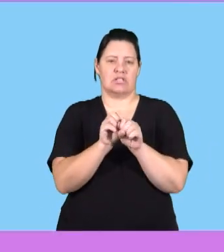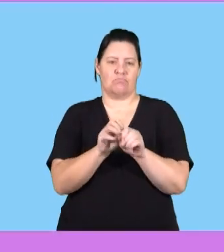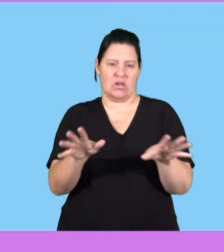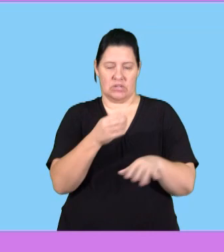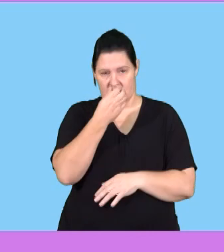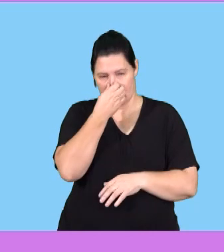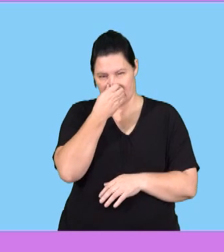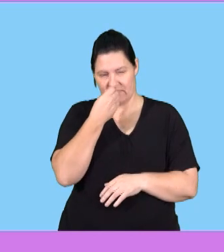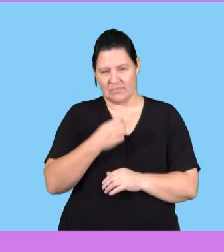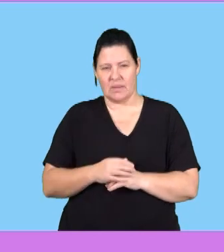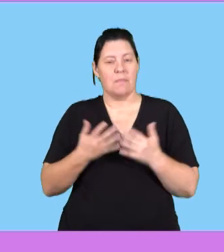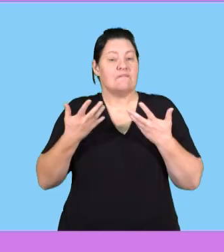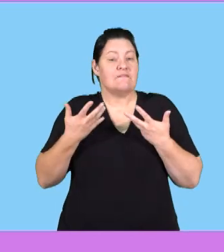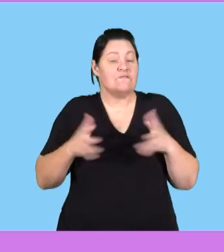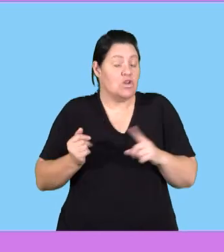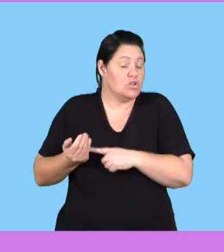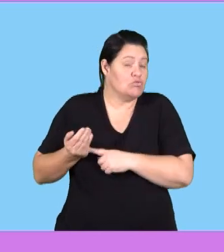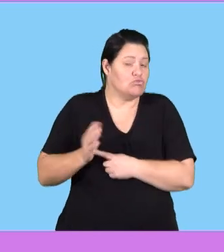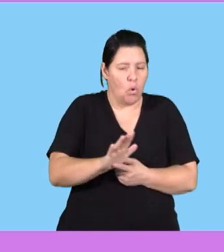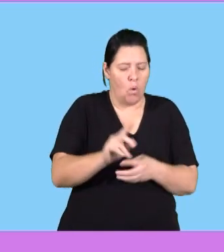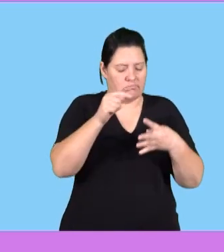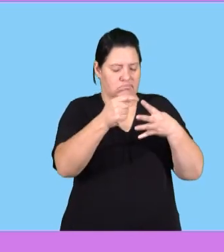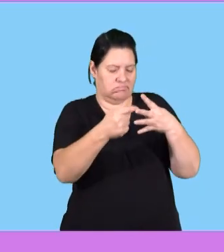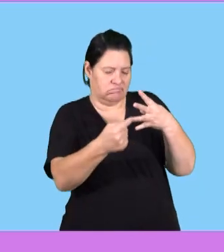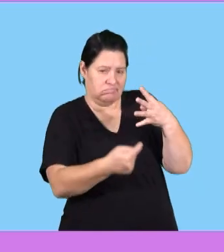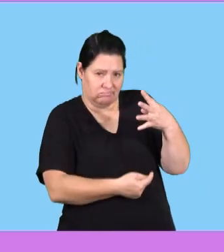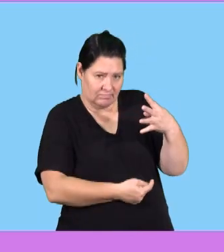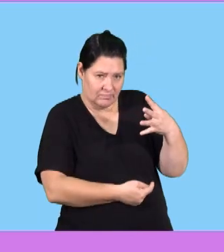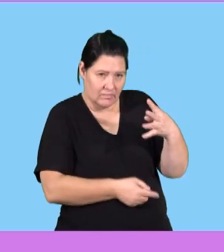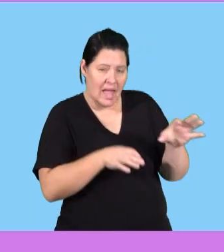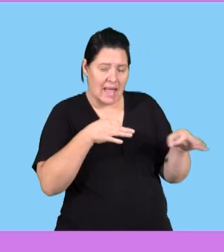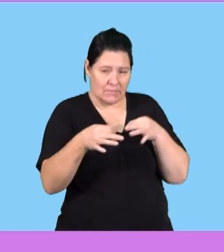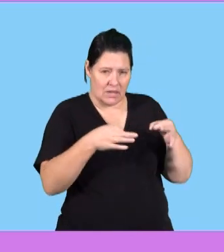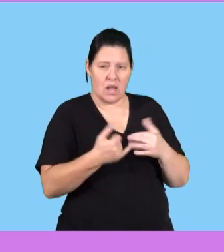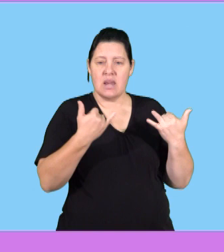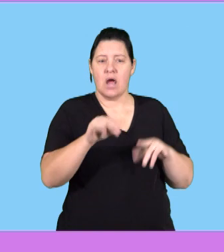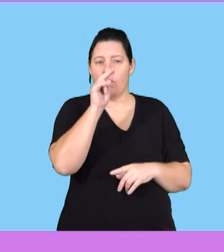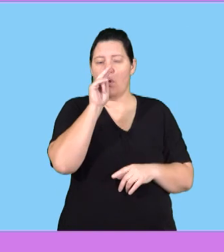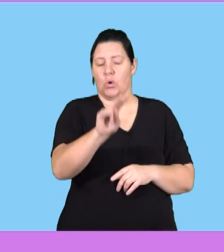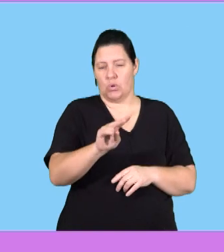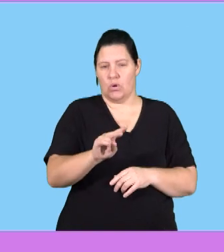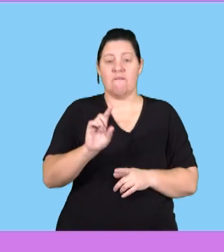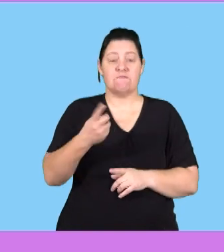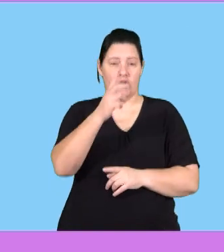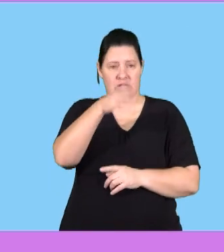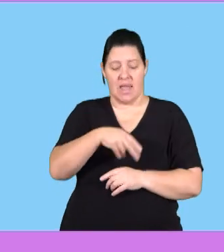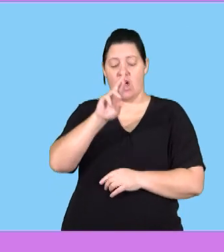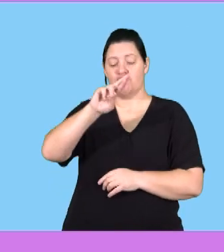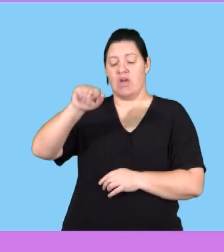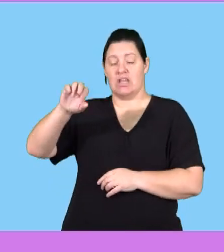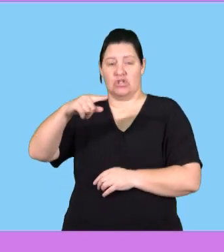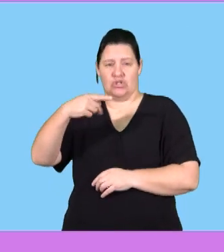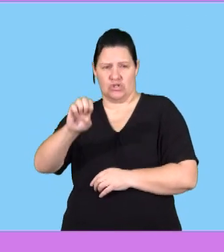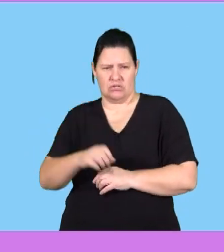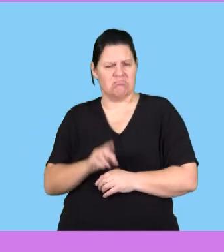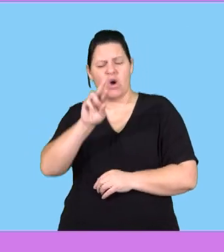of spread, okay? Now, I already indicated some of the points. So now we look at the first part that says the